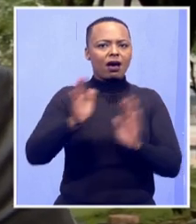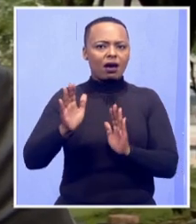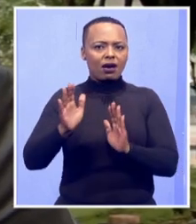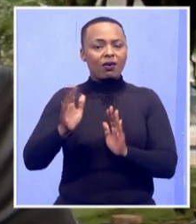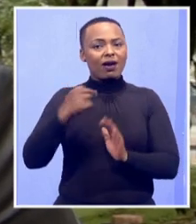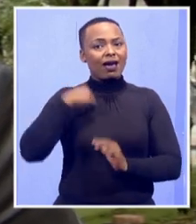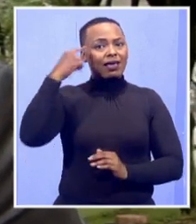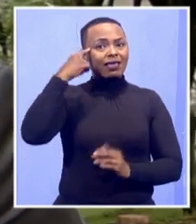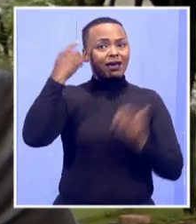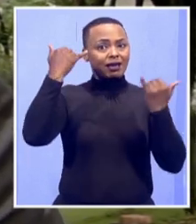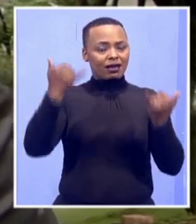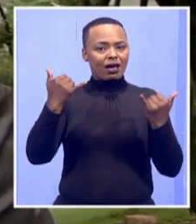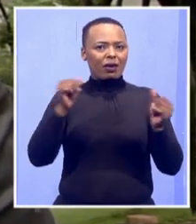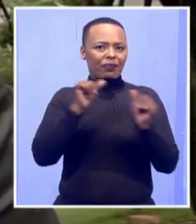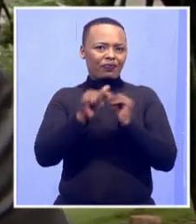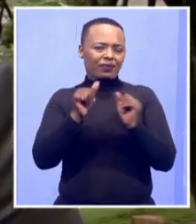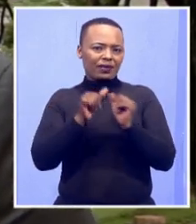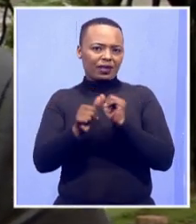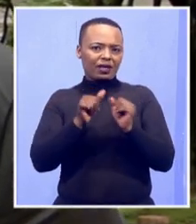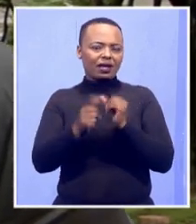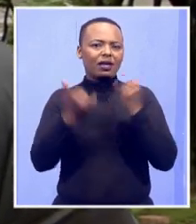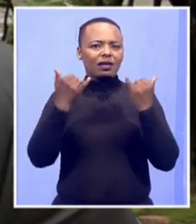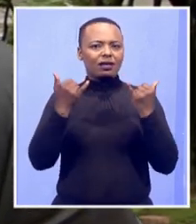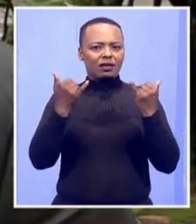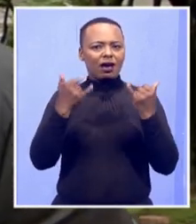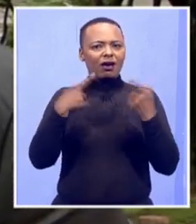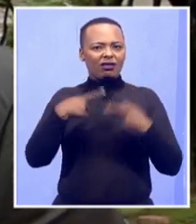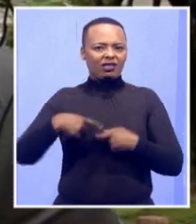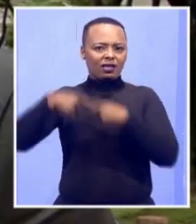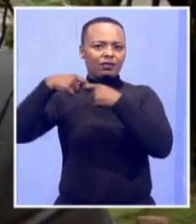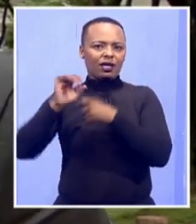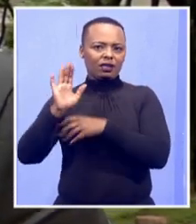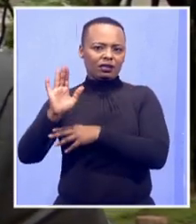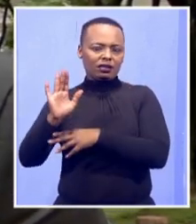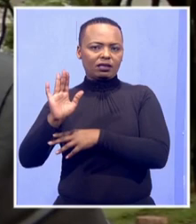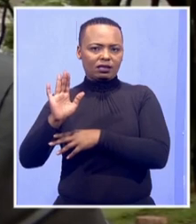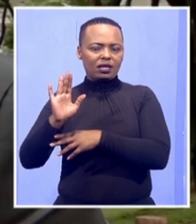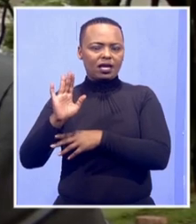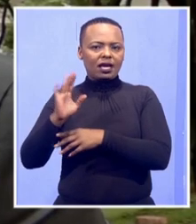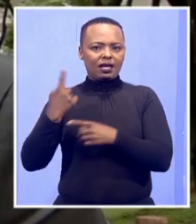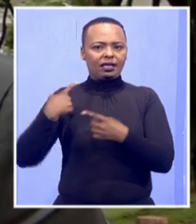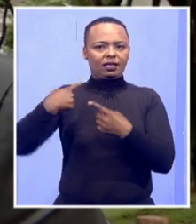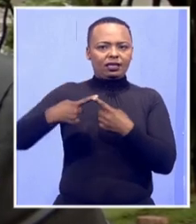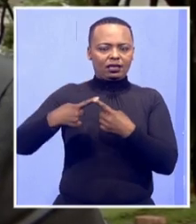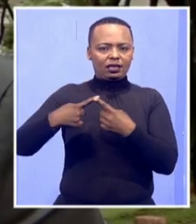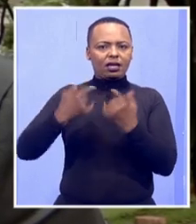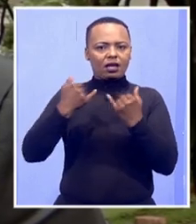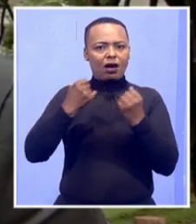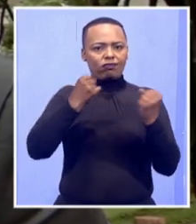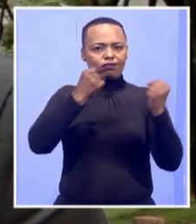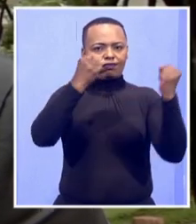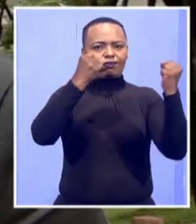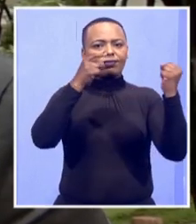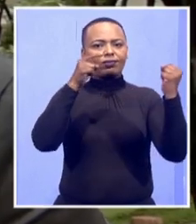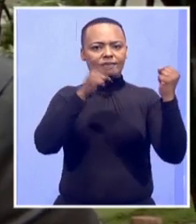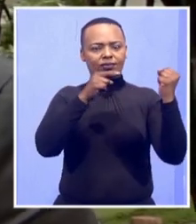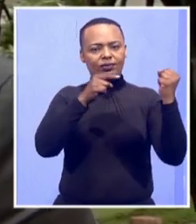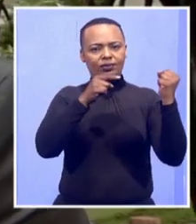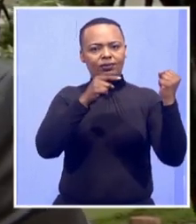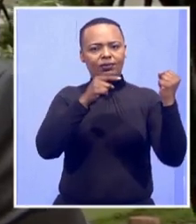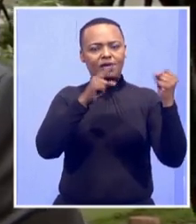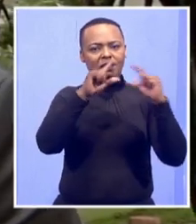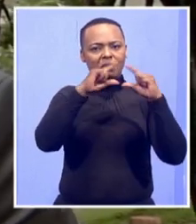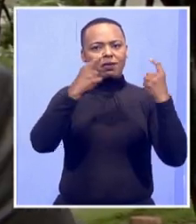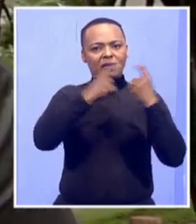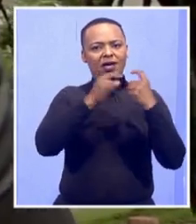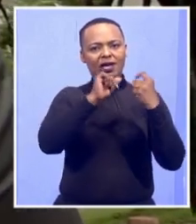for now, we shall remain in suspense until we have briefed the caucus of the African National Congress.